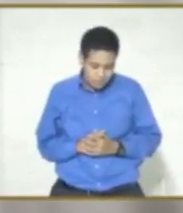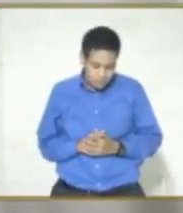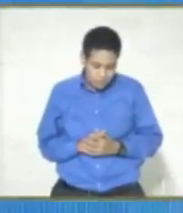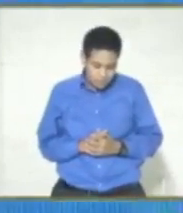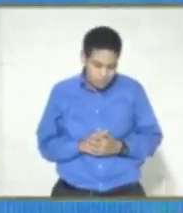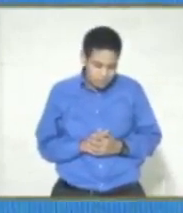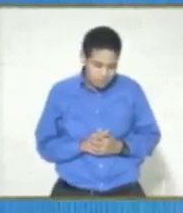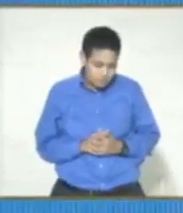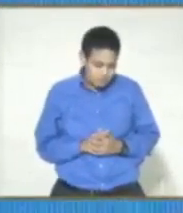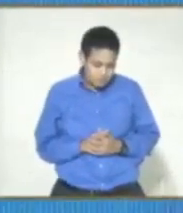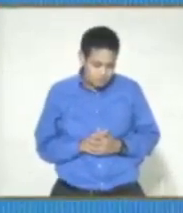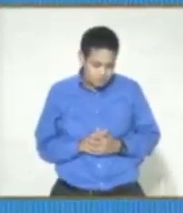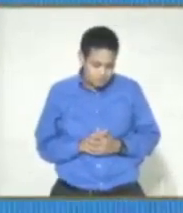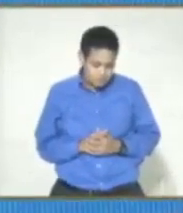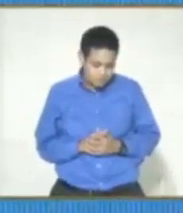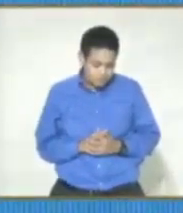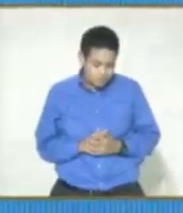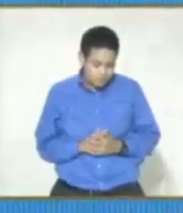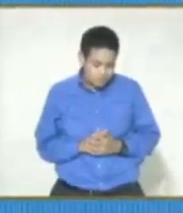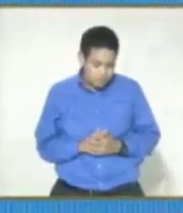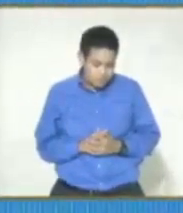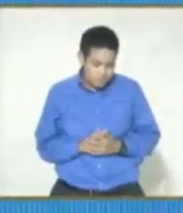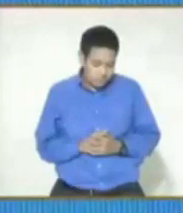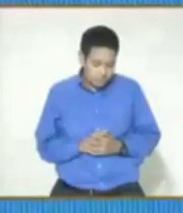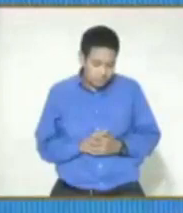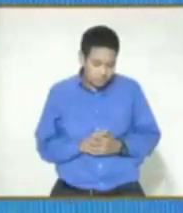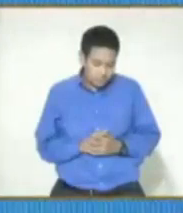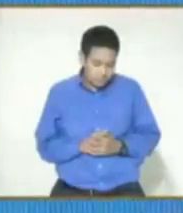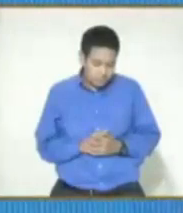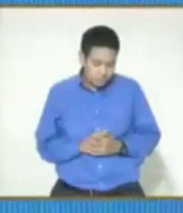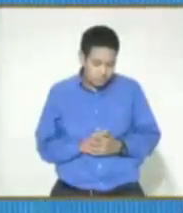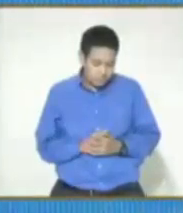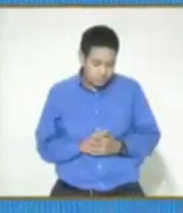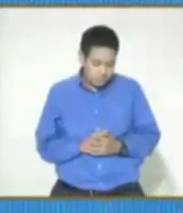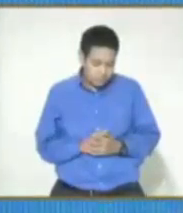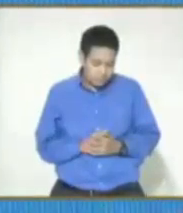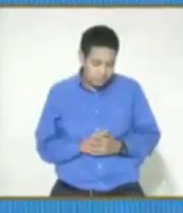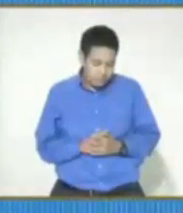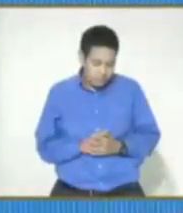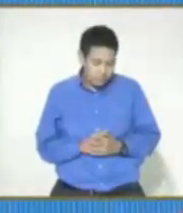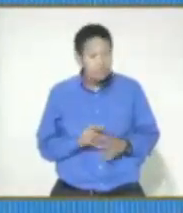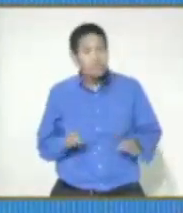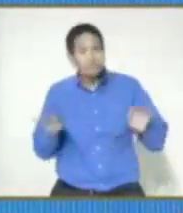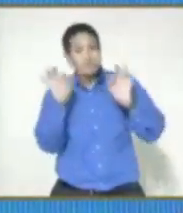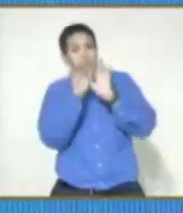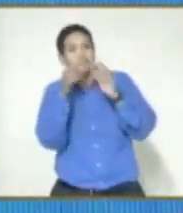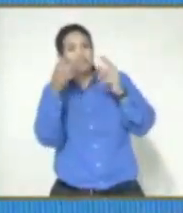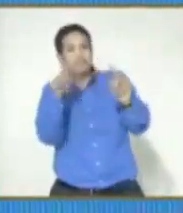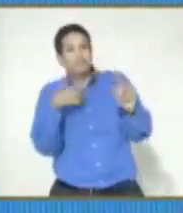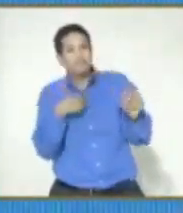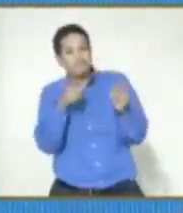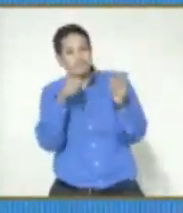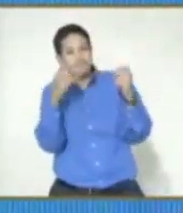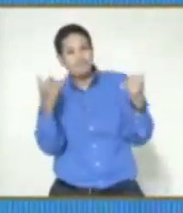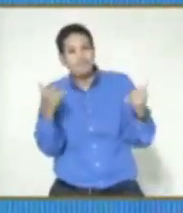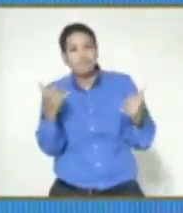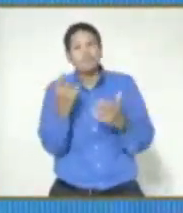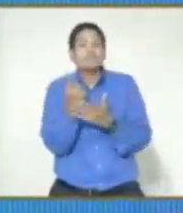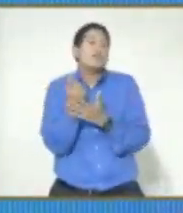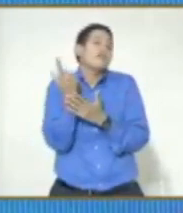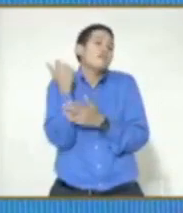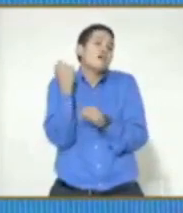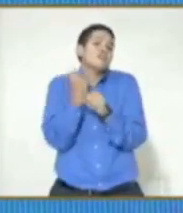just backtrack a little bit. Just sometime last year, the Honourable Minister of Health, Dr. Christopher